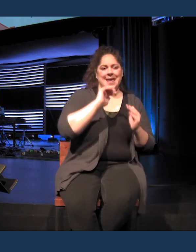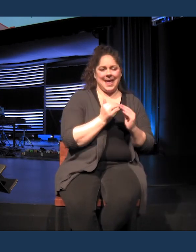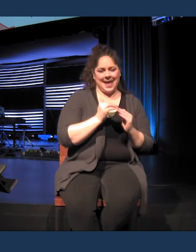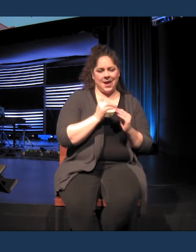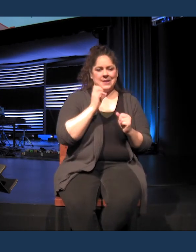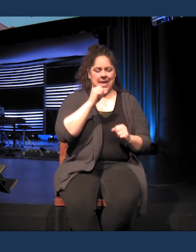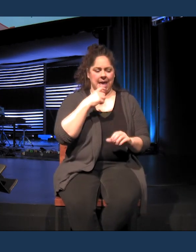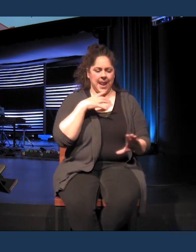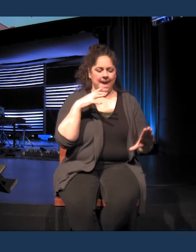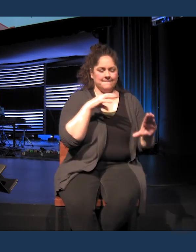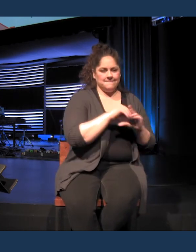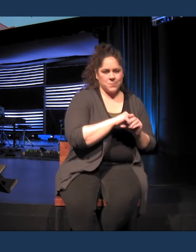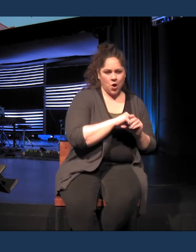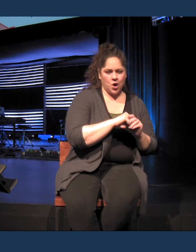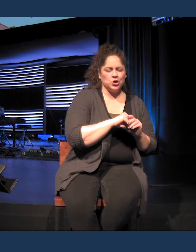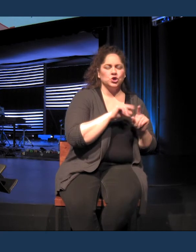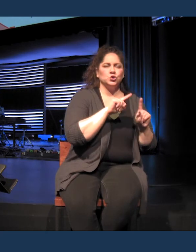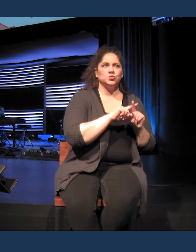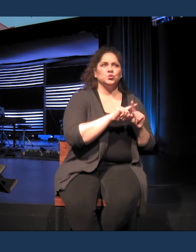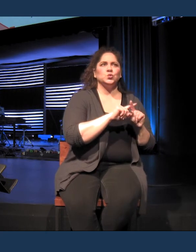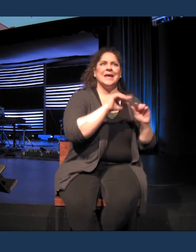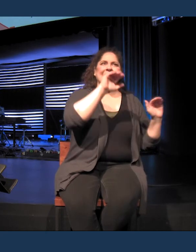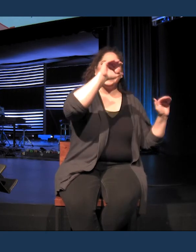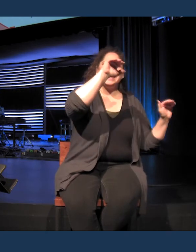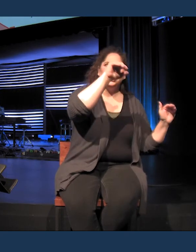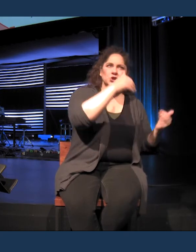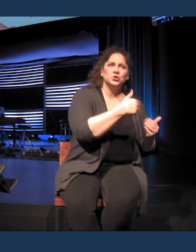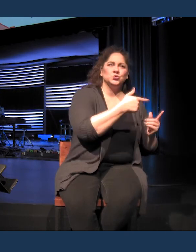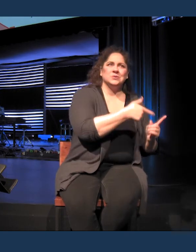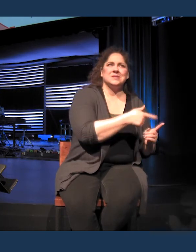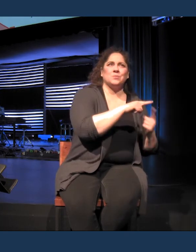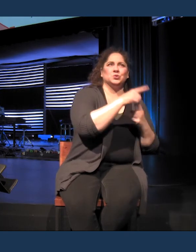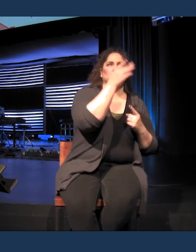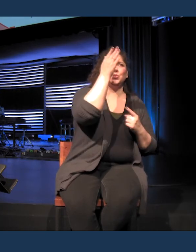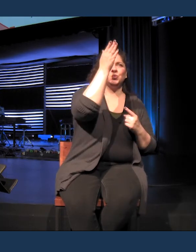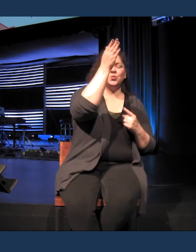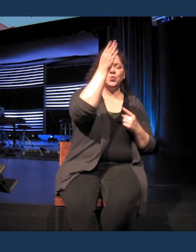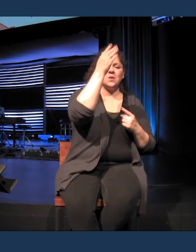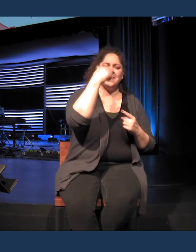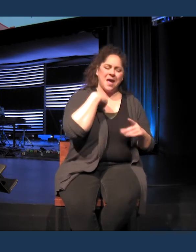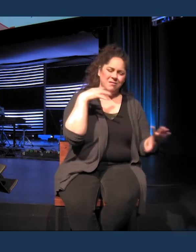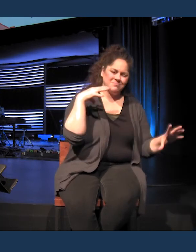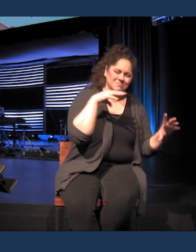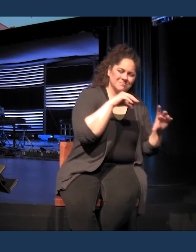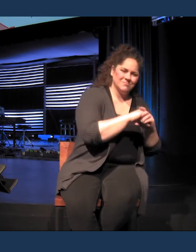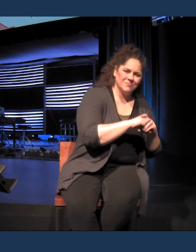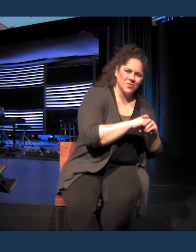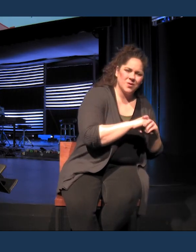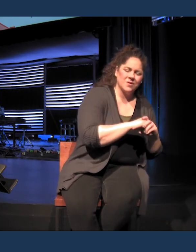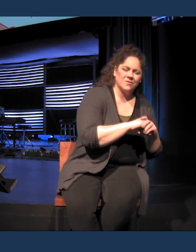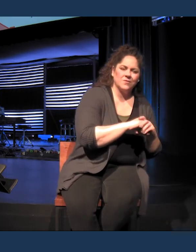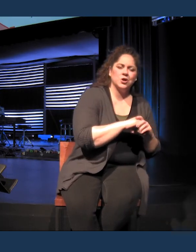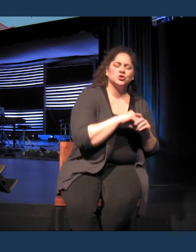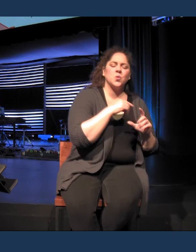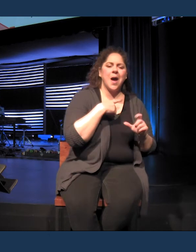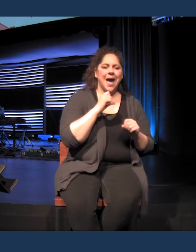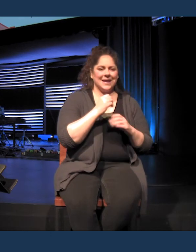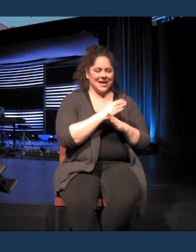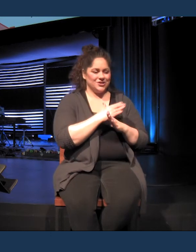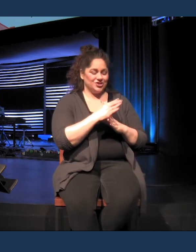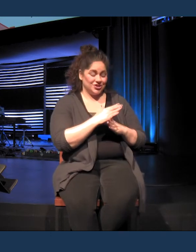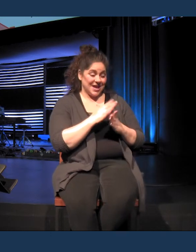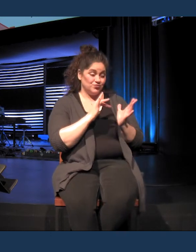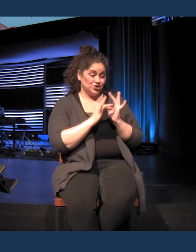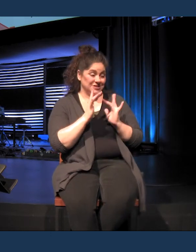How can I be part of introducing that person to Jesus? How can I be part of that person's story where I can just simply share how Jesus has changed my